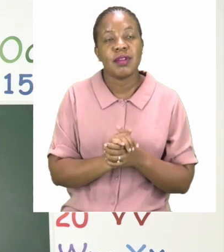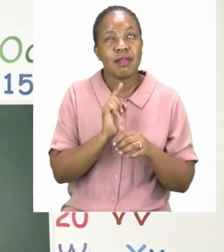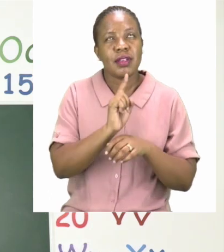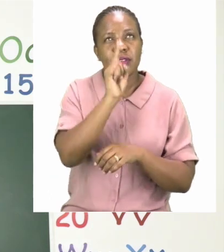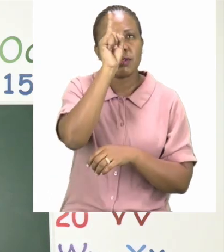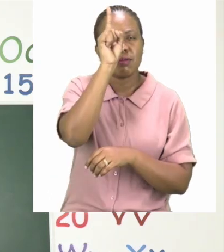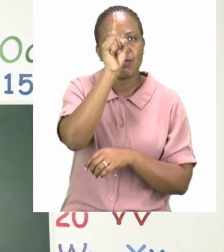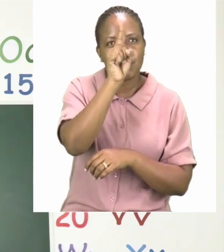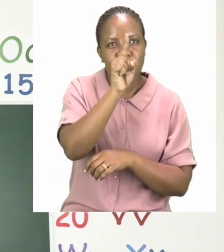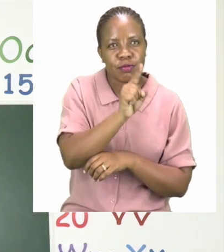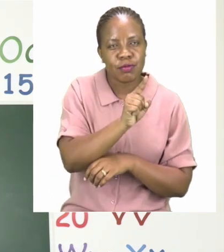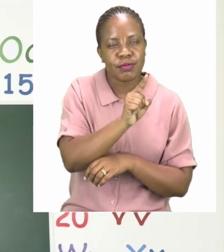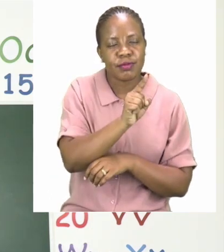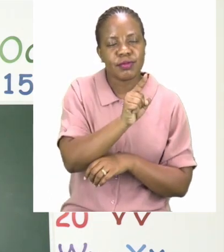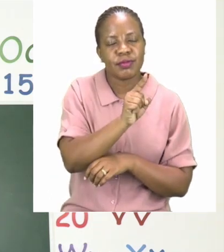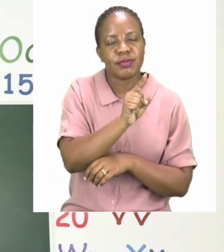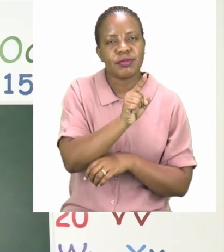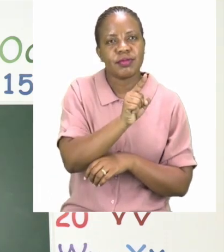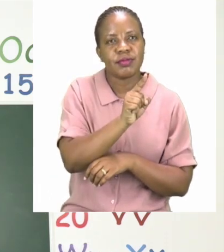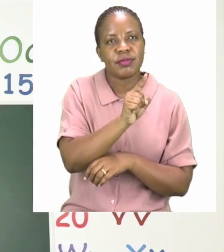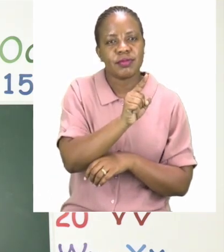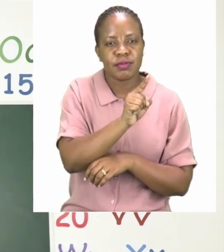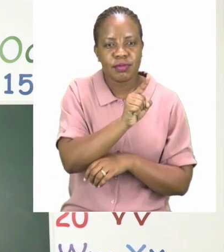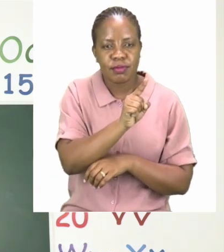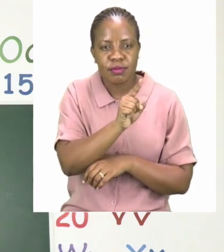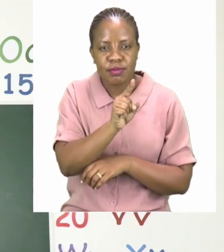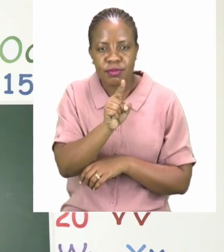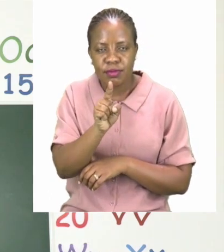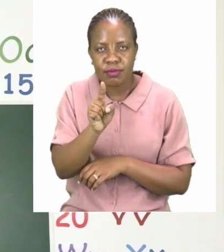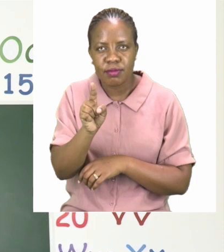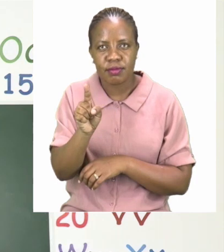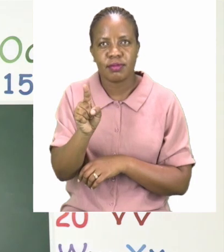1, and then we say 2,